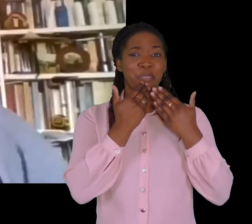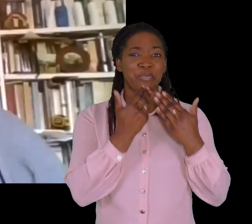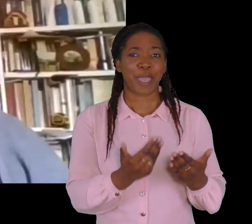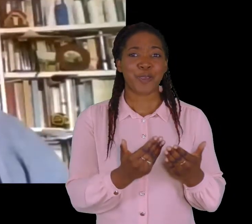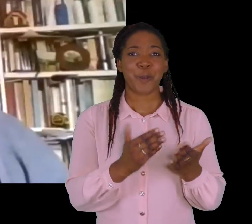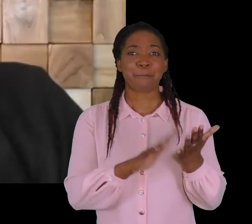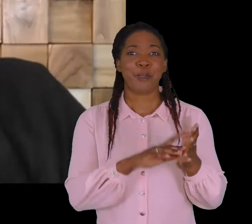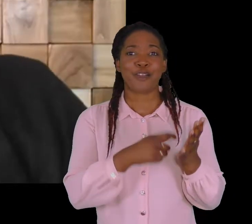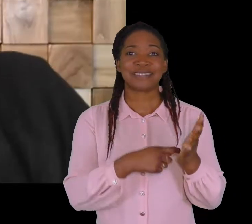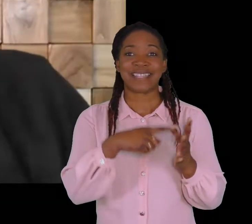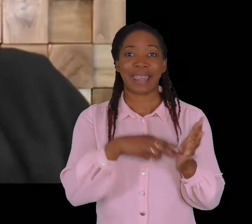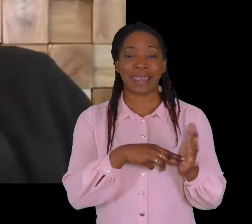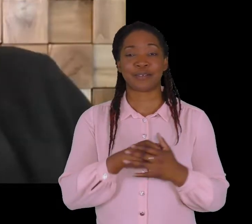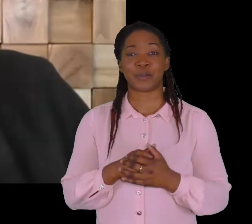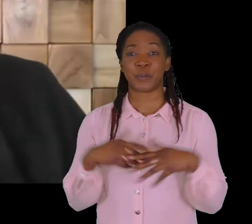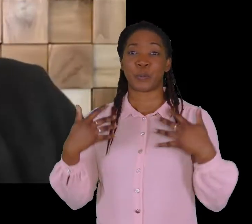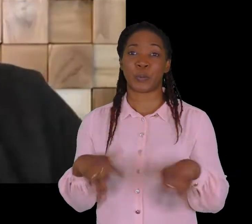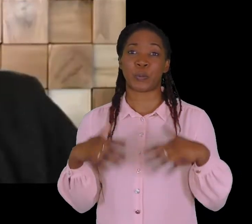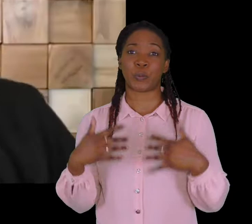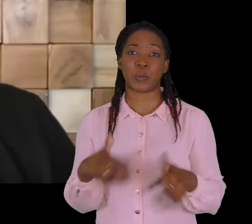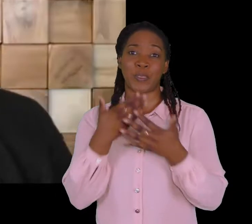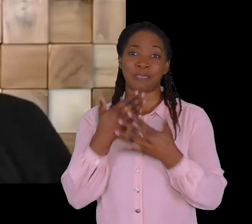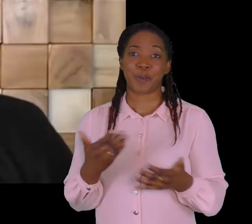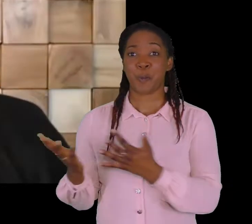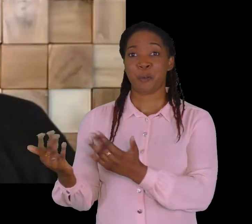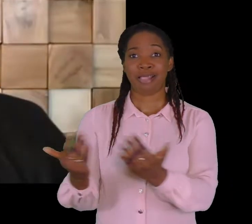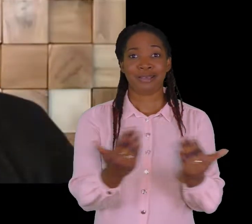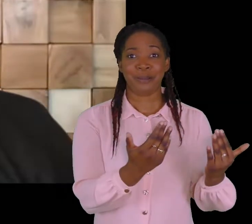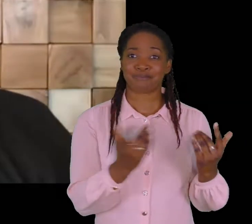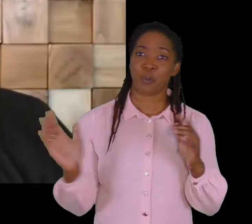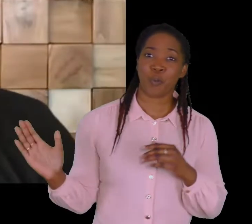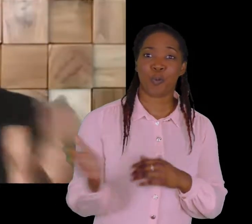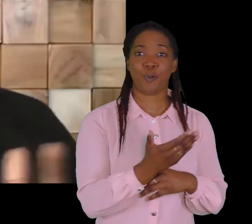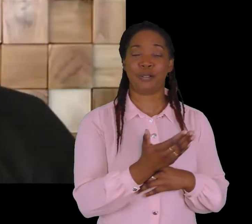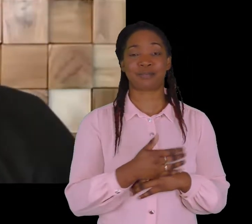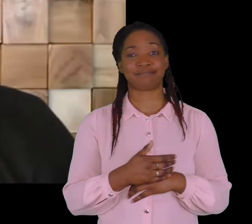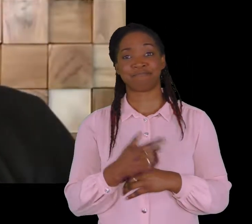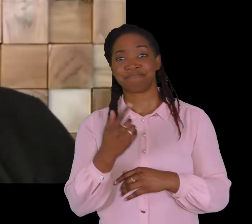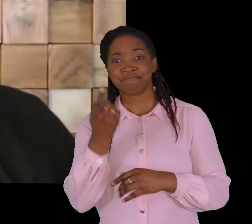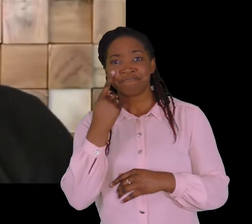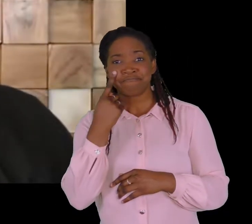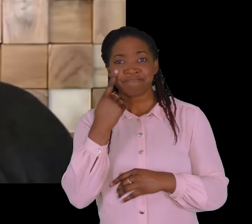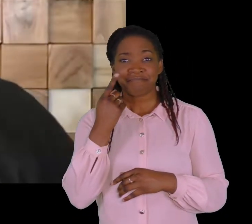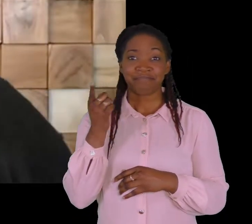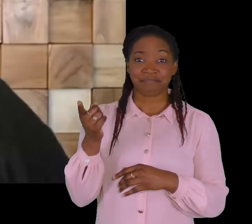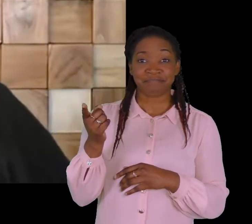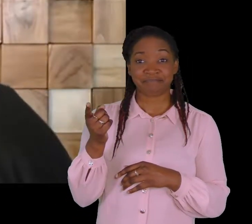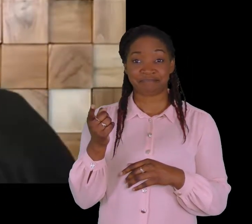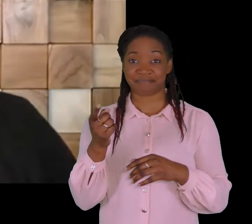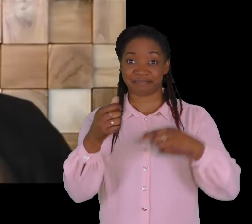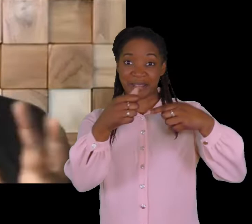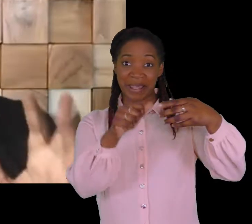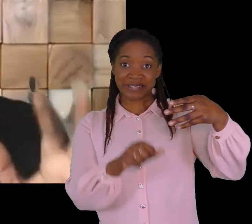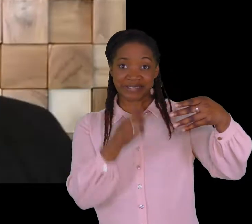Paul. Thank you, Martin. So a huge thank you and welcome to everyone today. I can